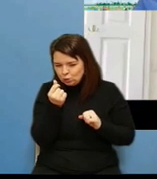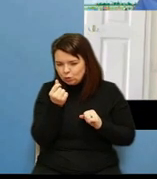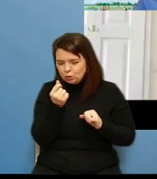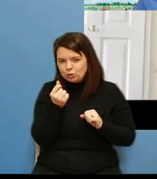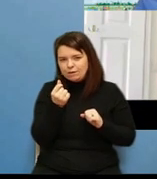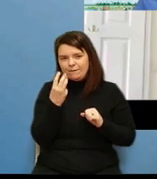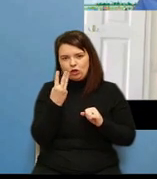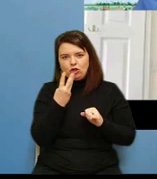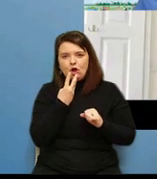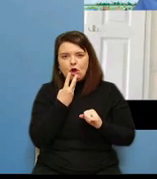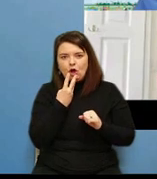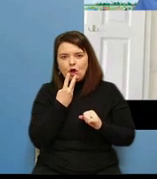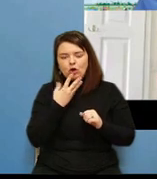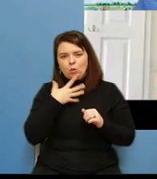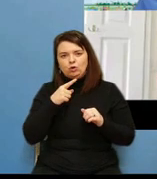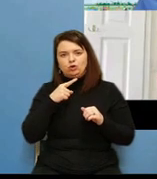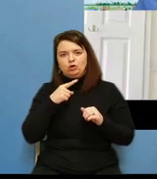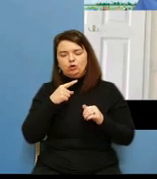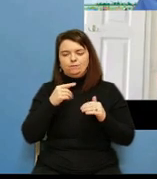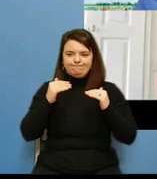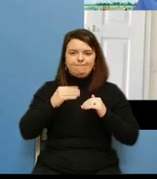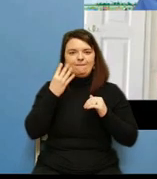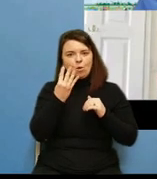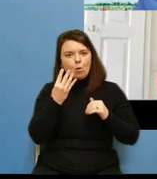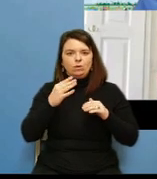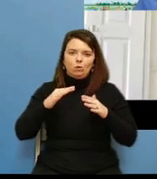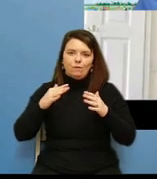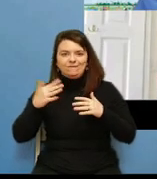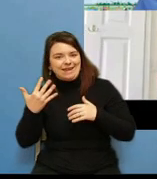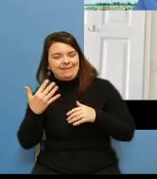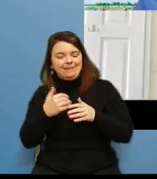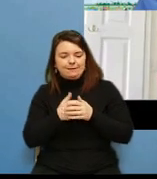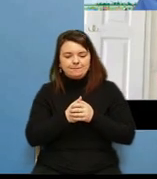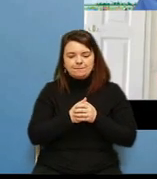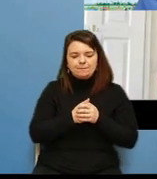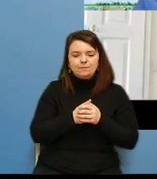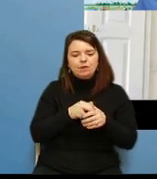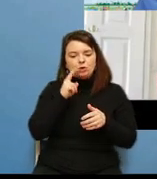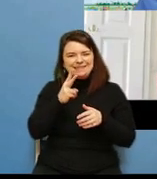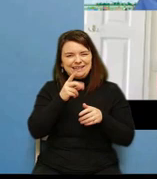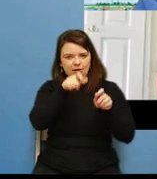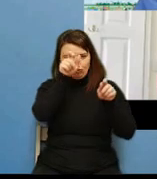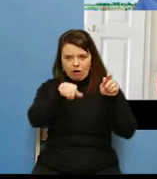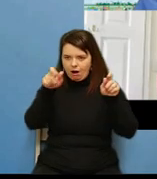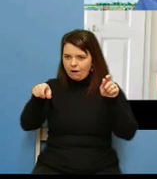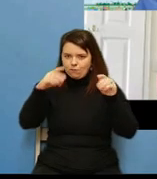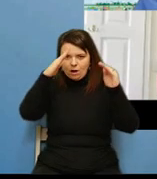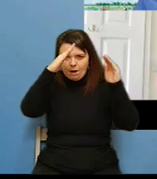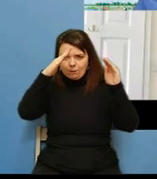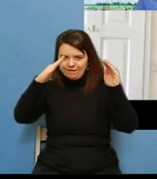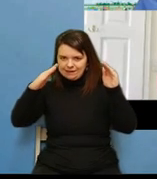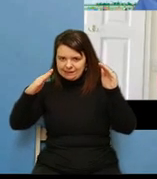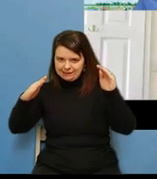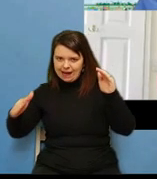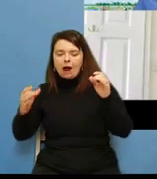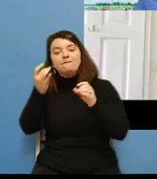We are very tantalizingly close to coming off of third and getting to fourth or fifth. So you can see some of the graphs.